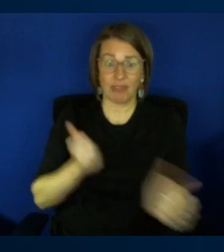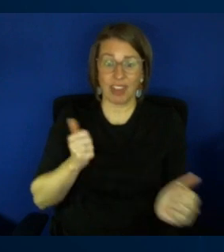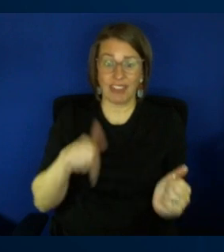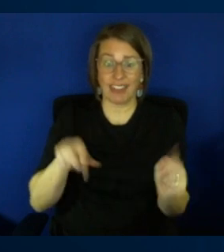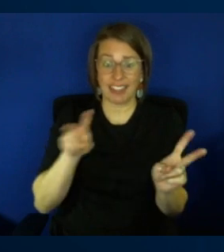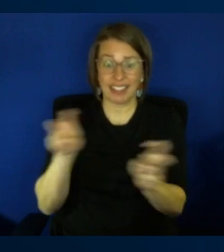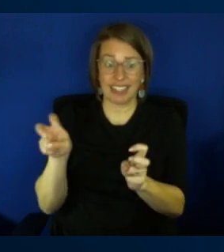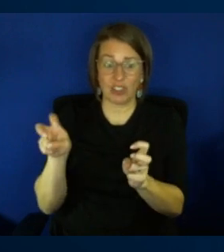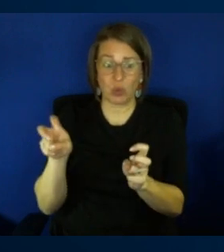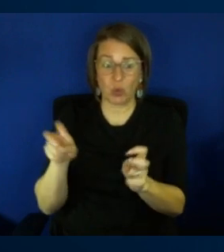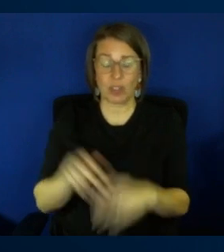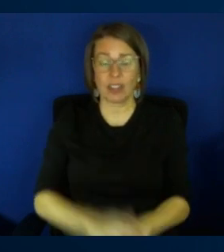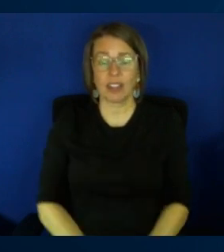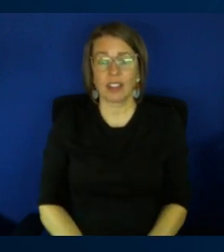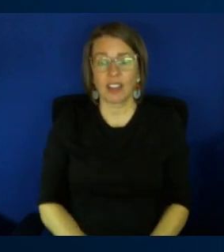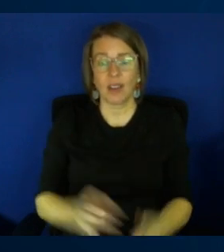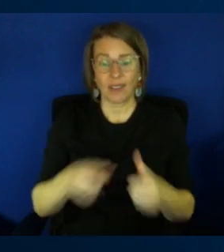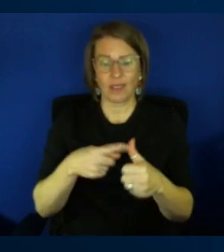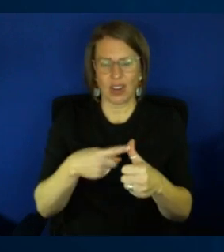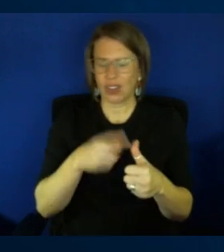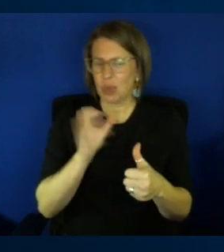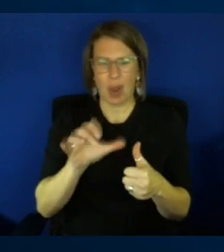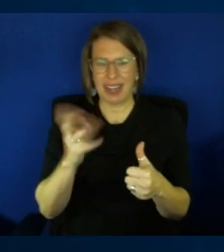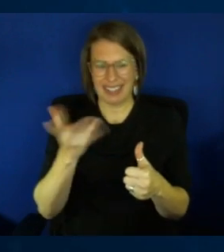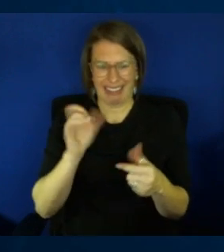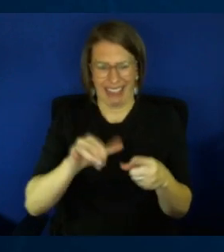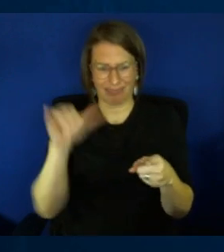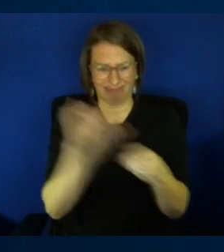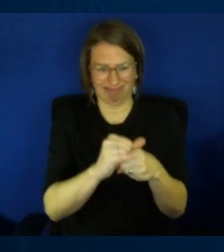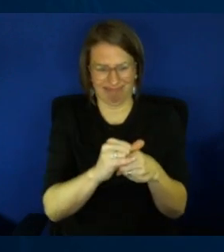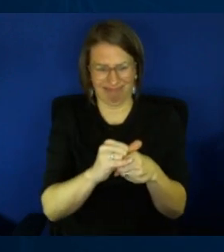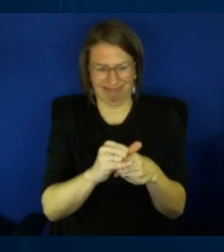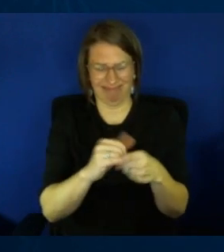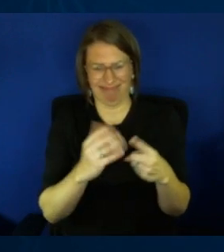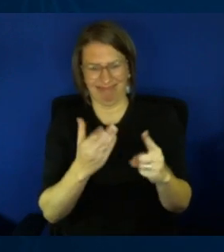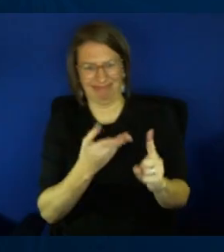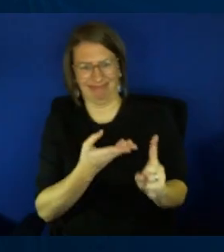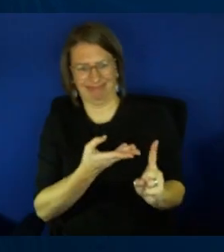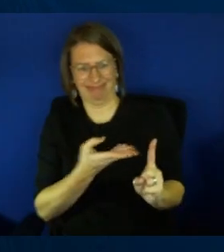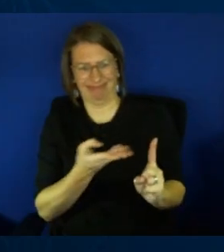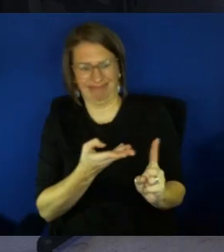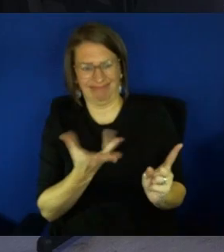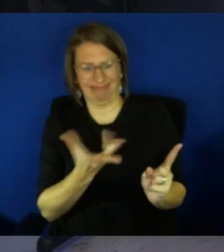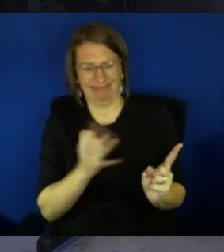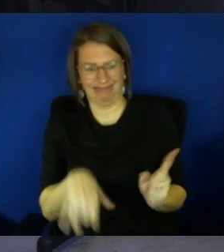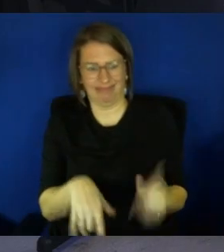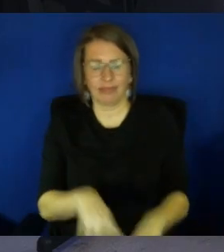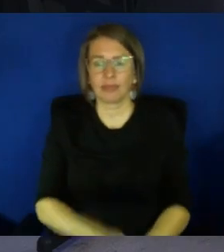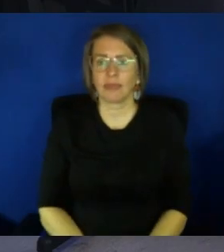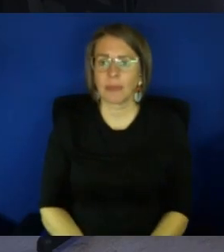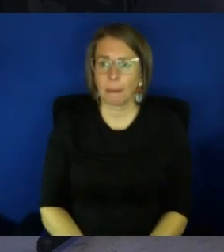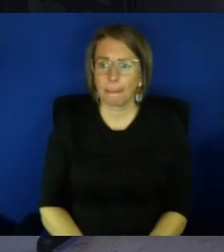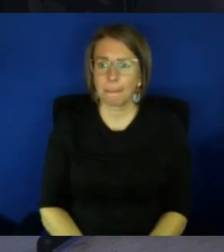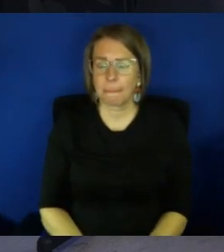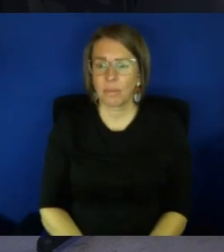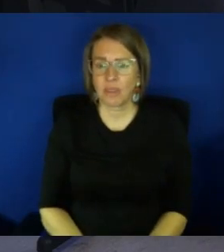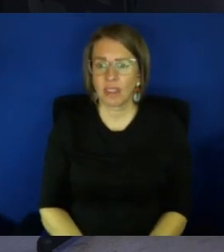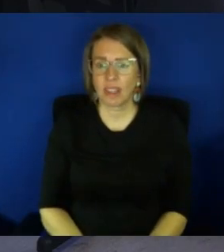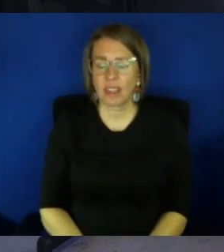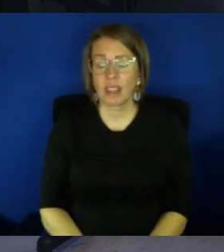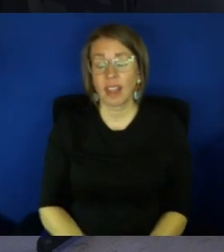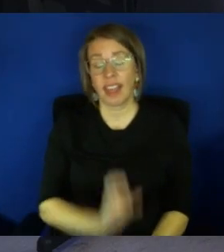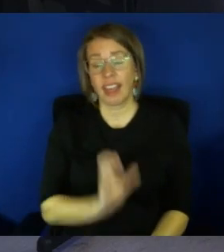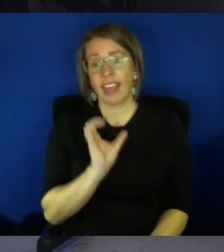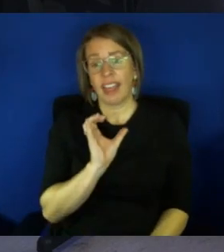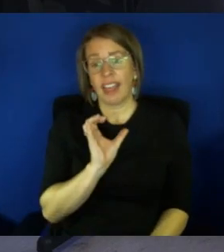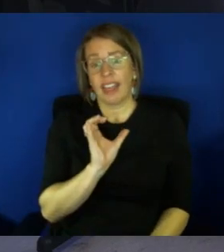I'd like you to explain what is ischemia reperfusion injury. Yeah, we'll talk about that. So ischemia reperfusion injury, a great